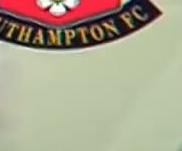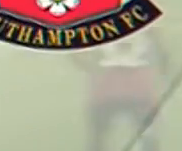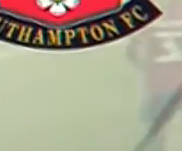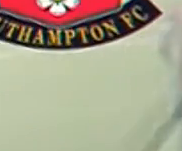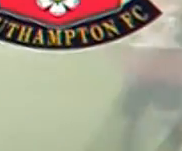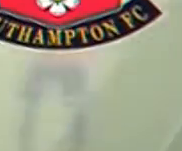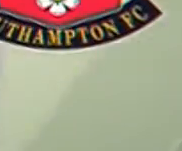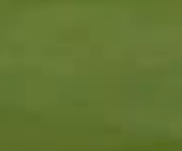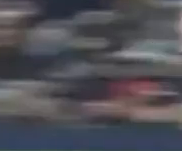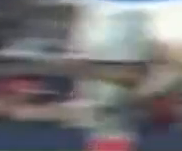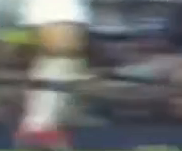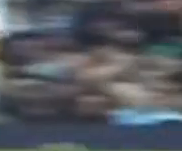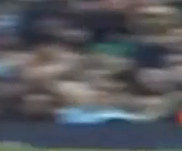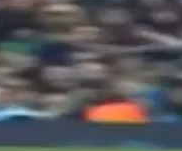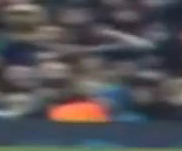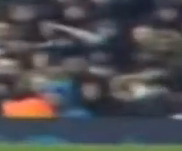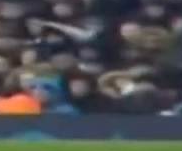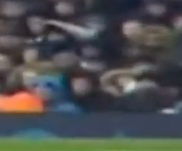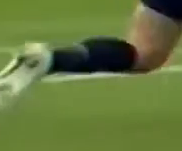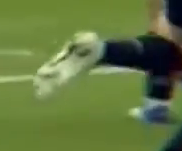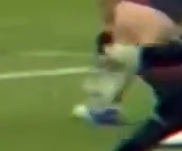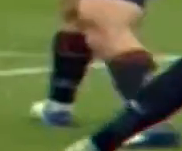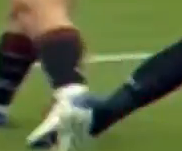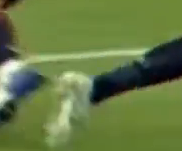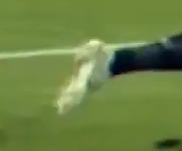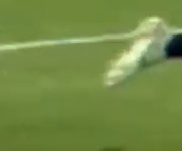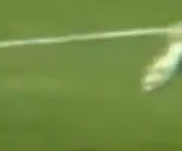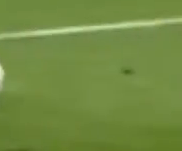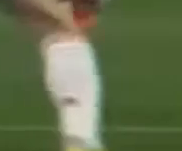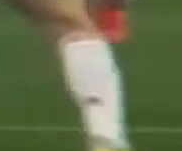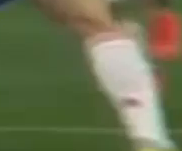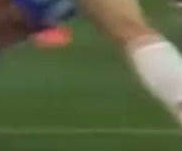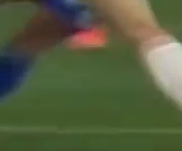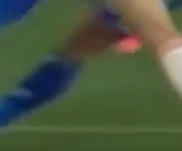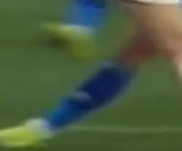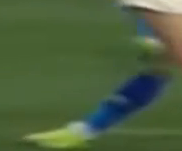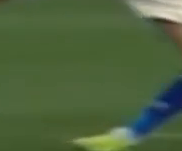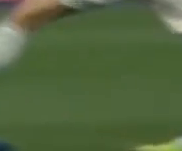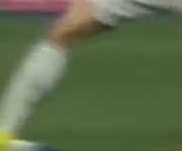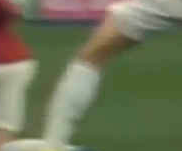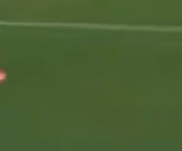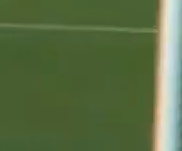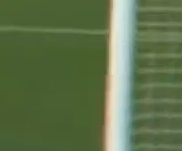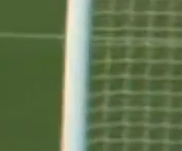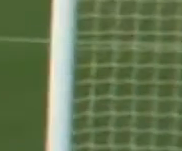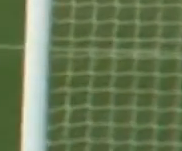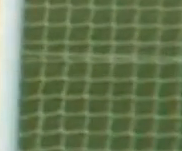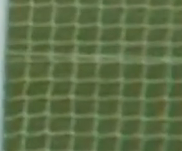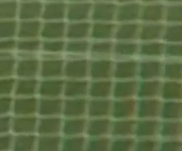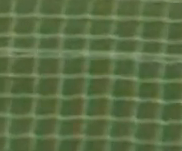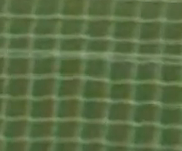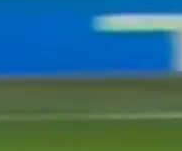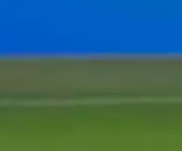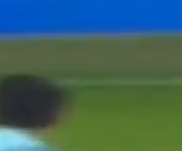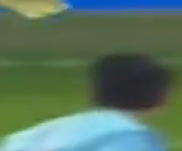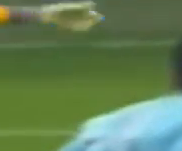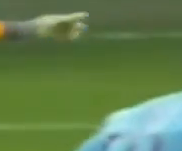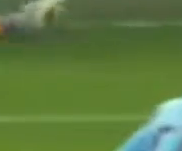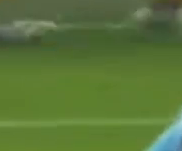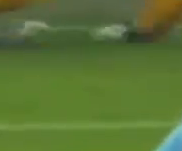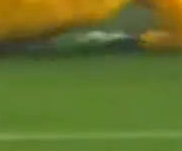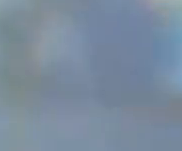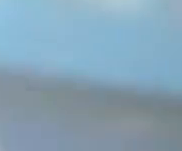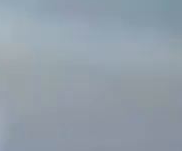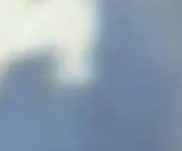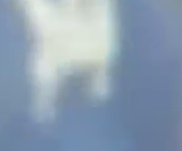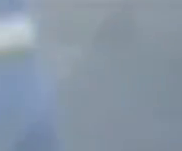April at 8:30 p.m. Aptly put, as a team, there is a lot to play for. You either cruise to the finals or get